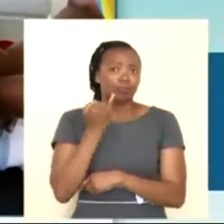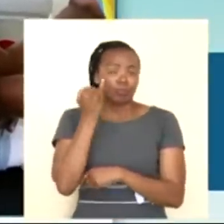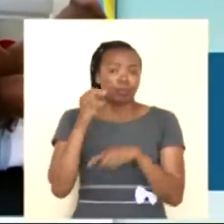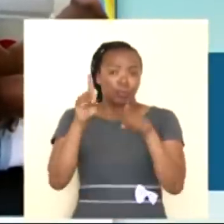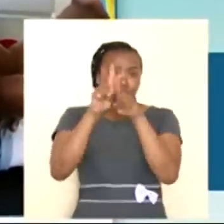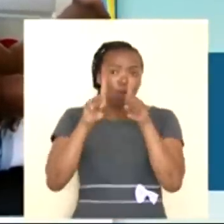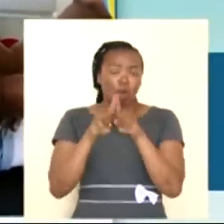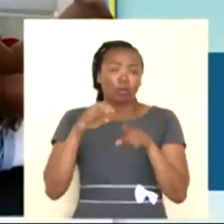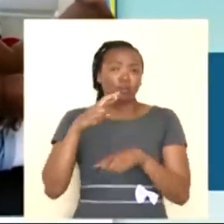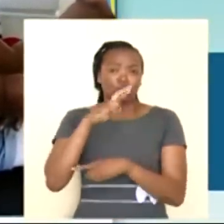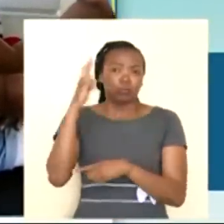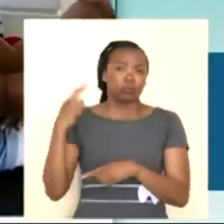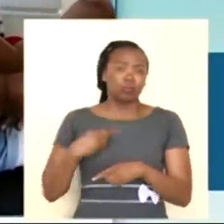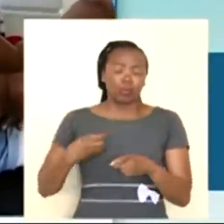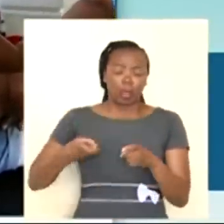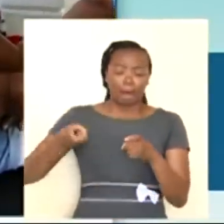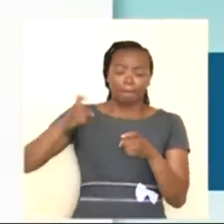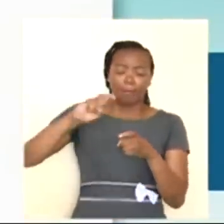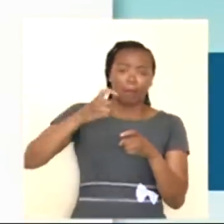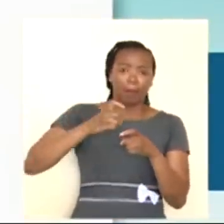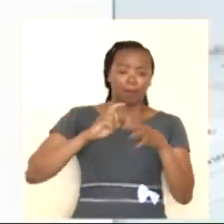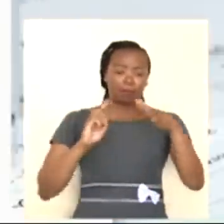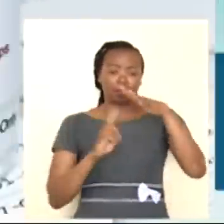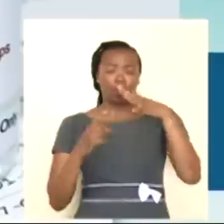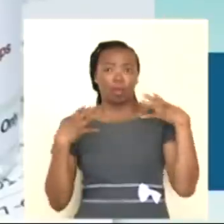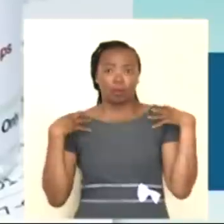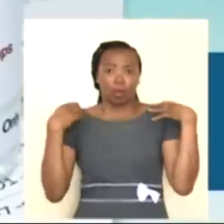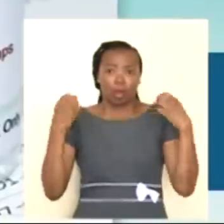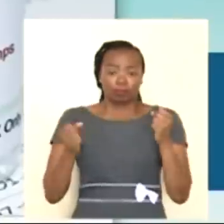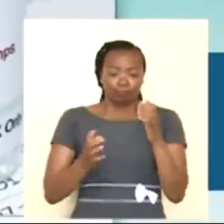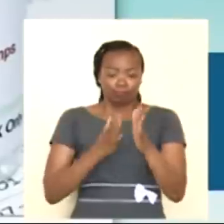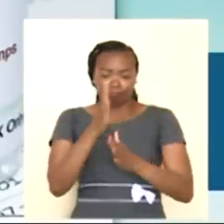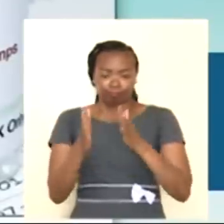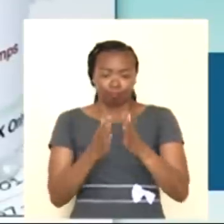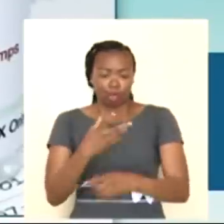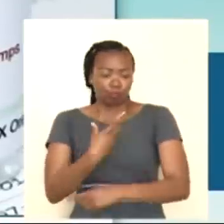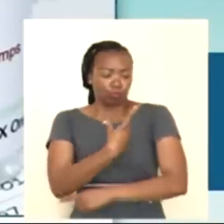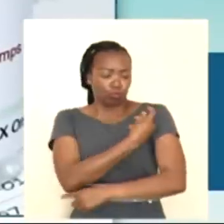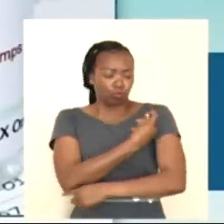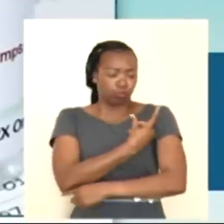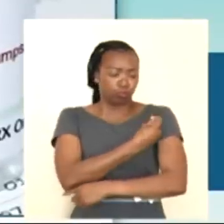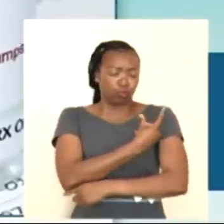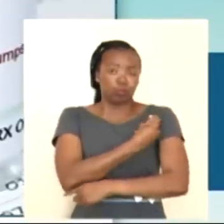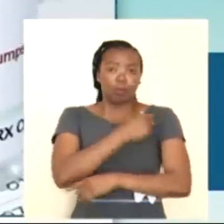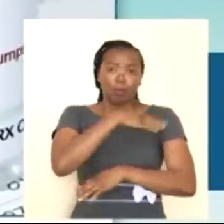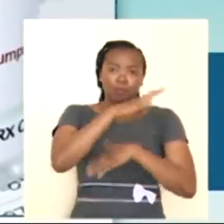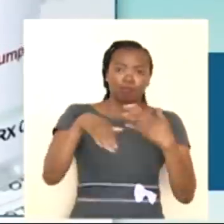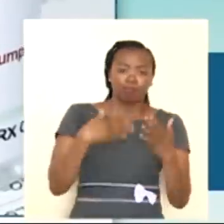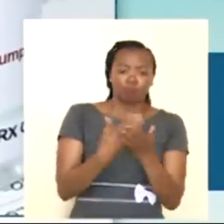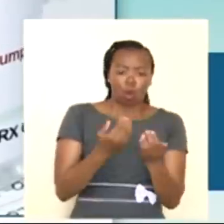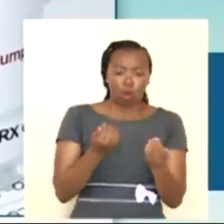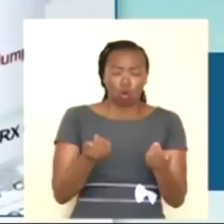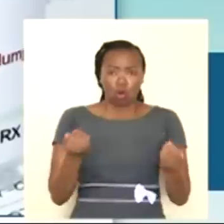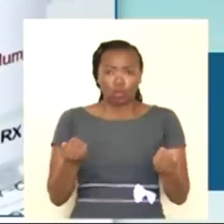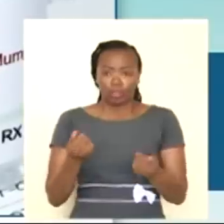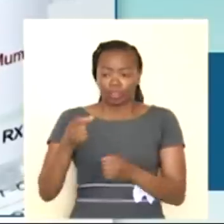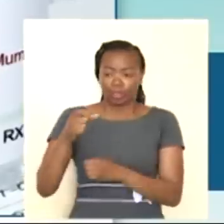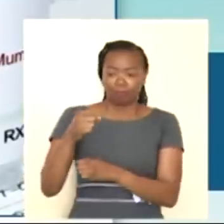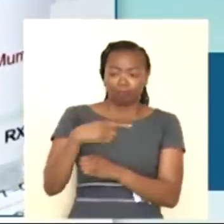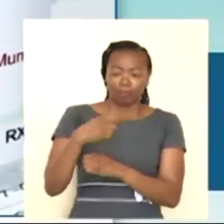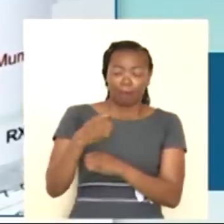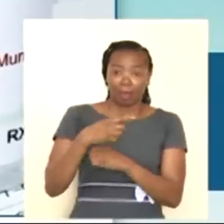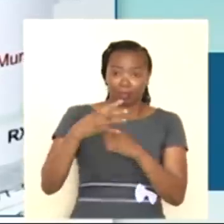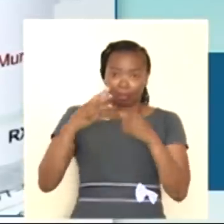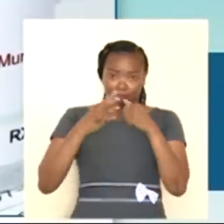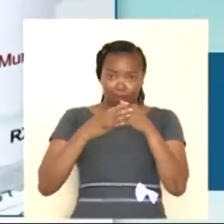the country, the Ministry of Health shall conduct a measles and rubella vaccination campaign targeting all children aged